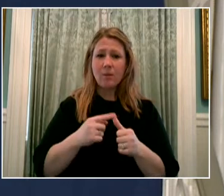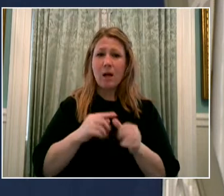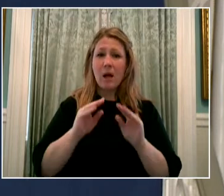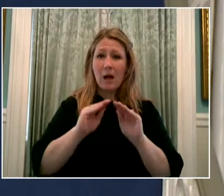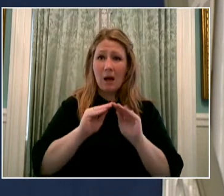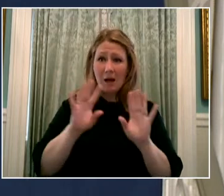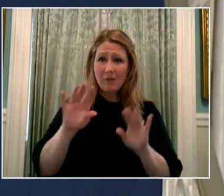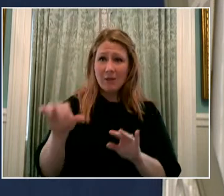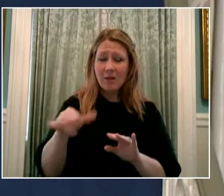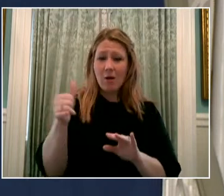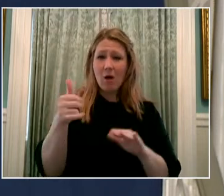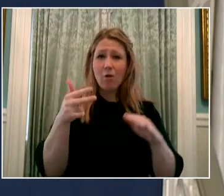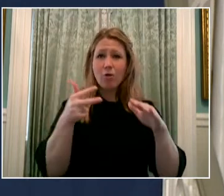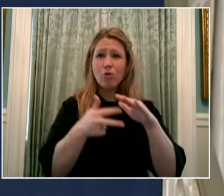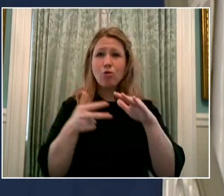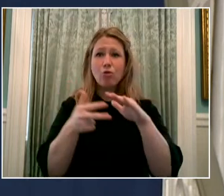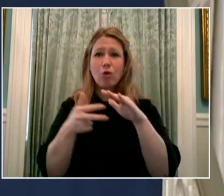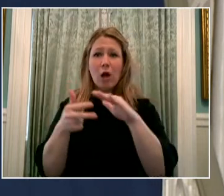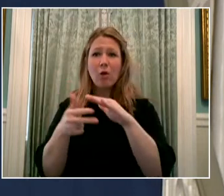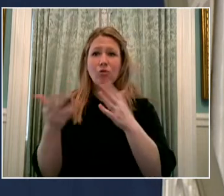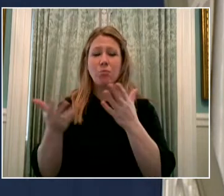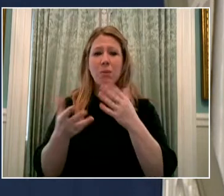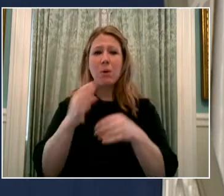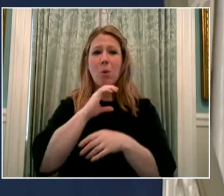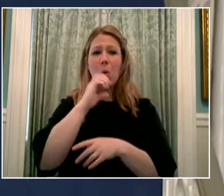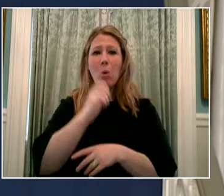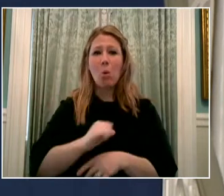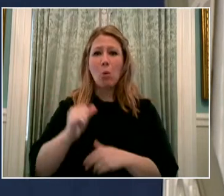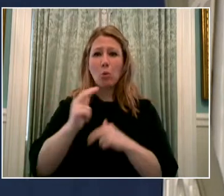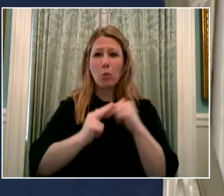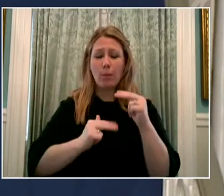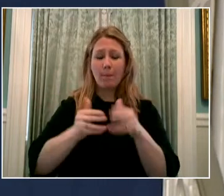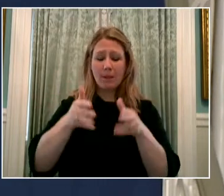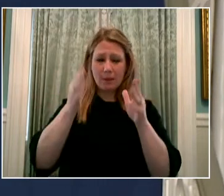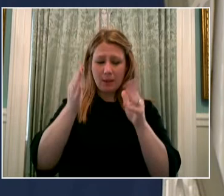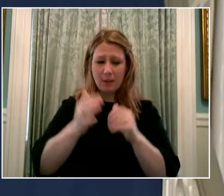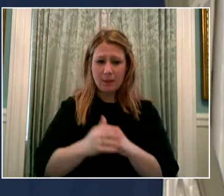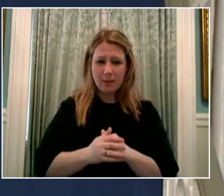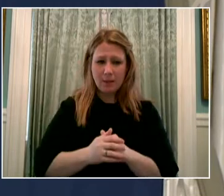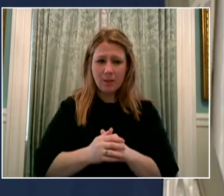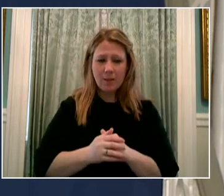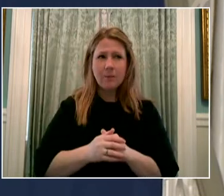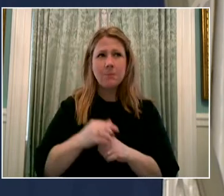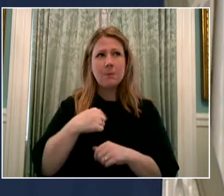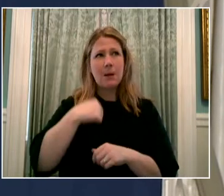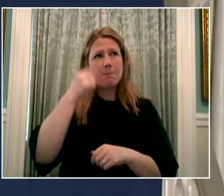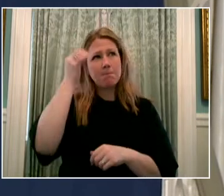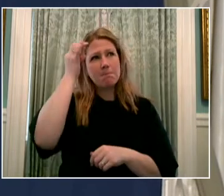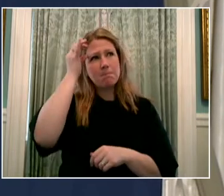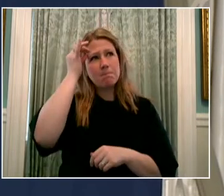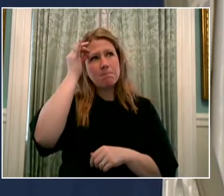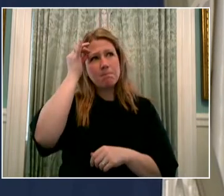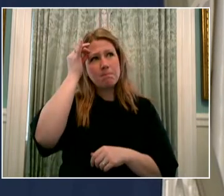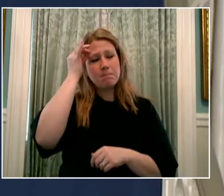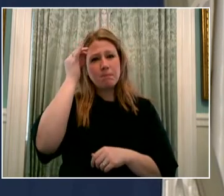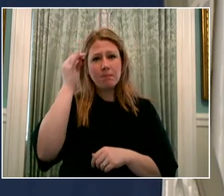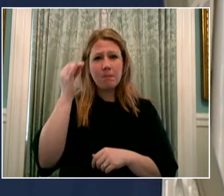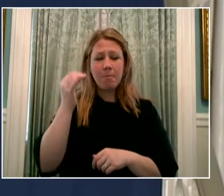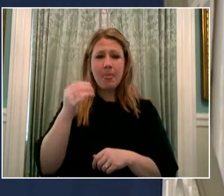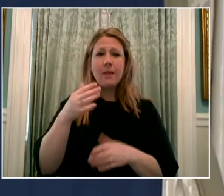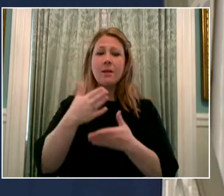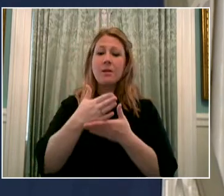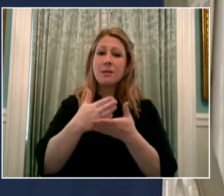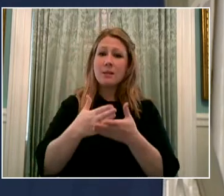that may be older buildings or whatever, and it occurs to me that there are certain weight restrictions given